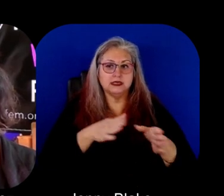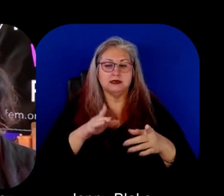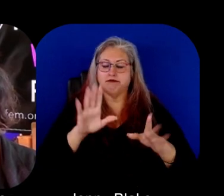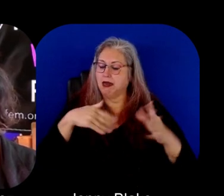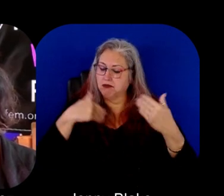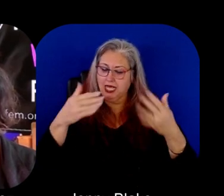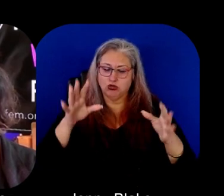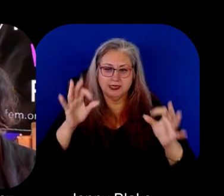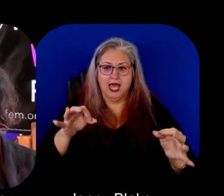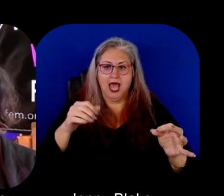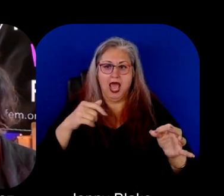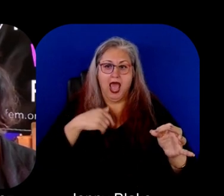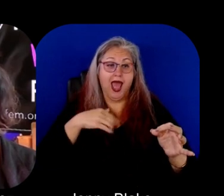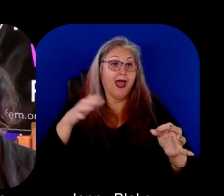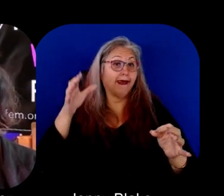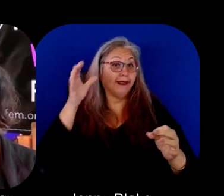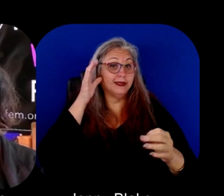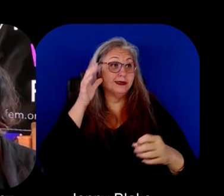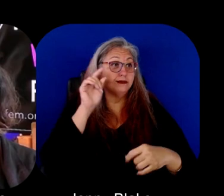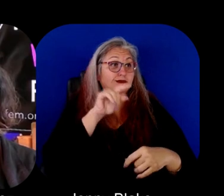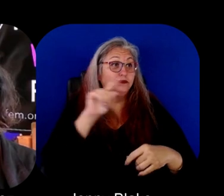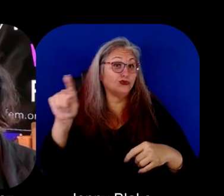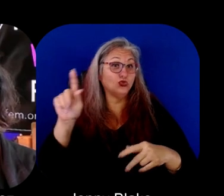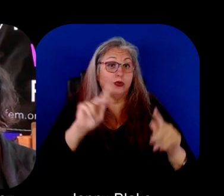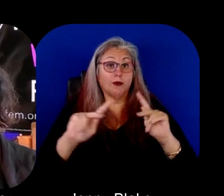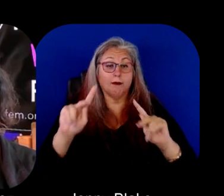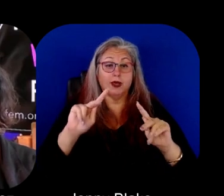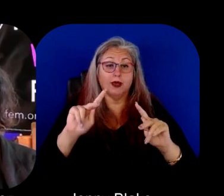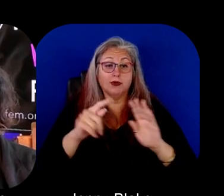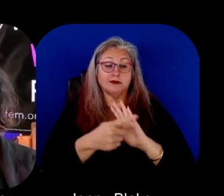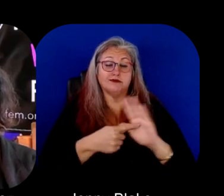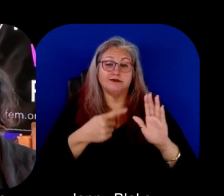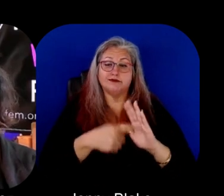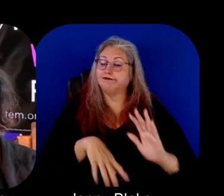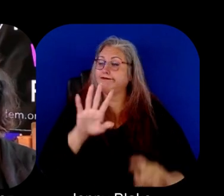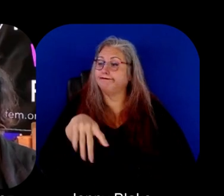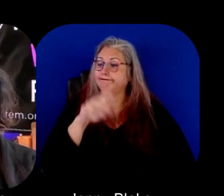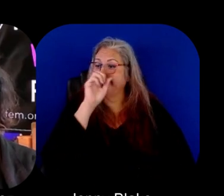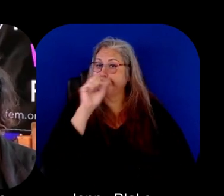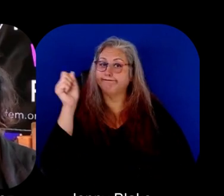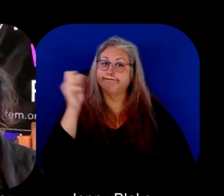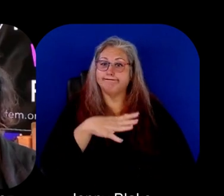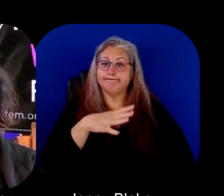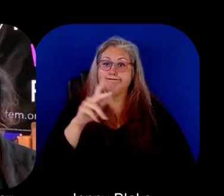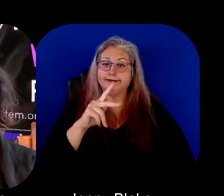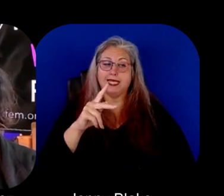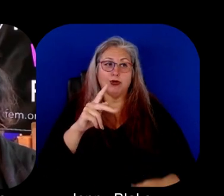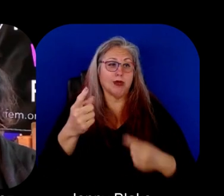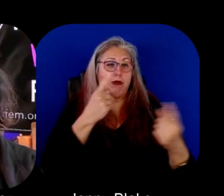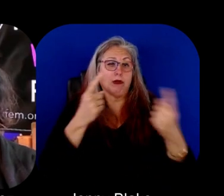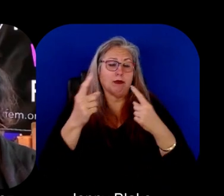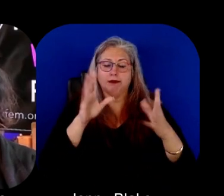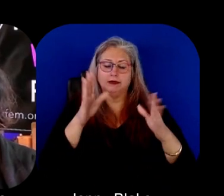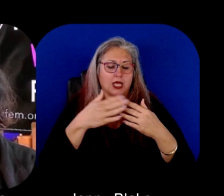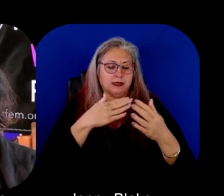I decided that I would not listen to all of those criticisms coming left, right, and center, and